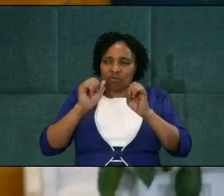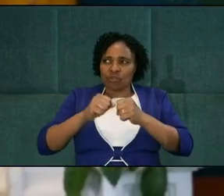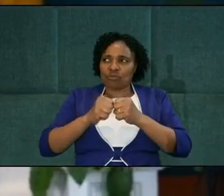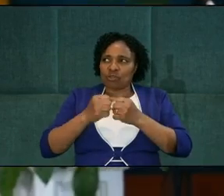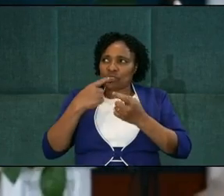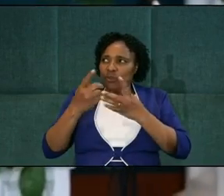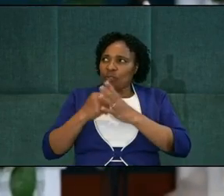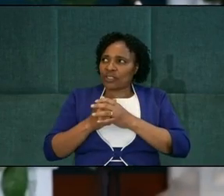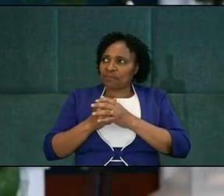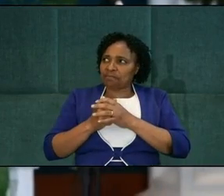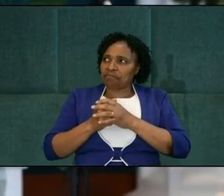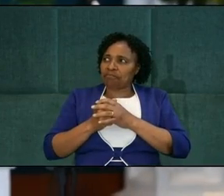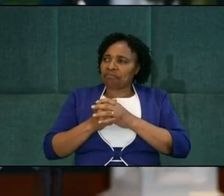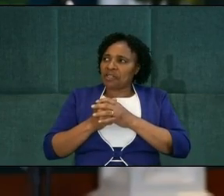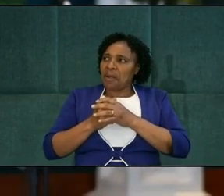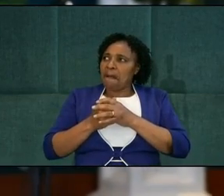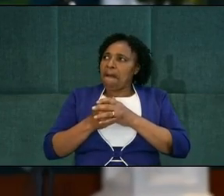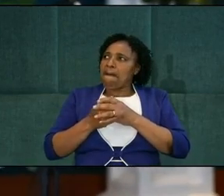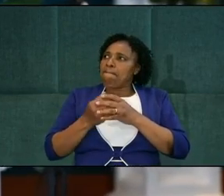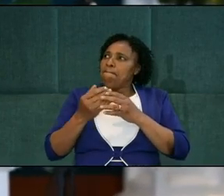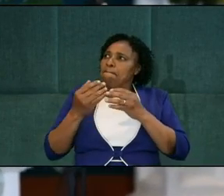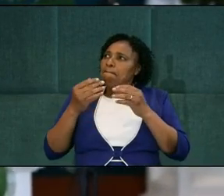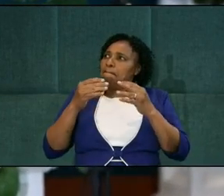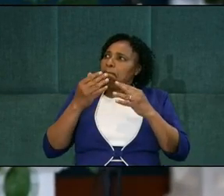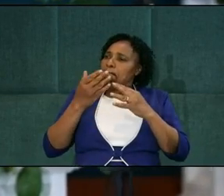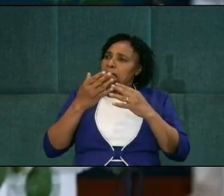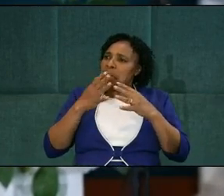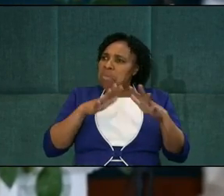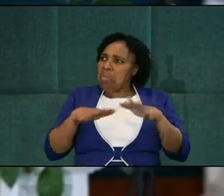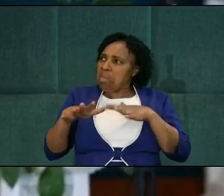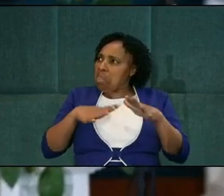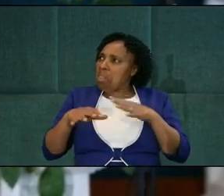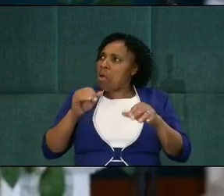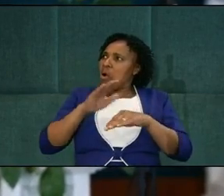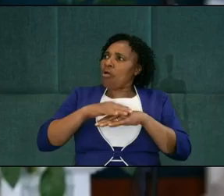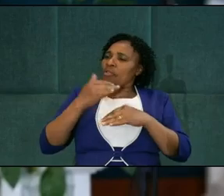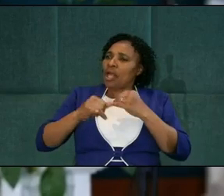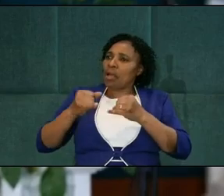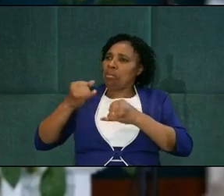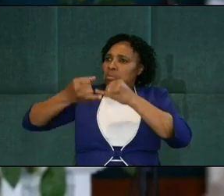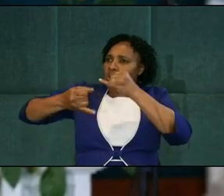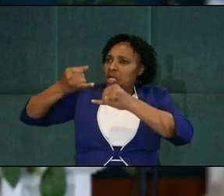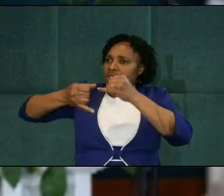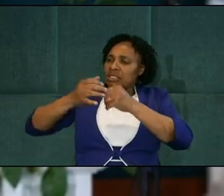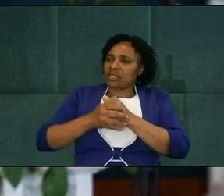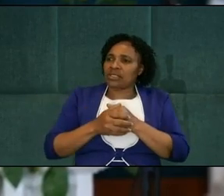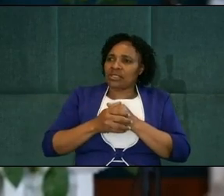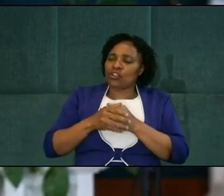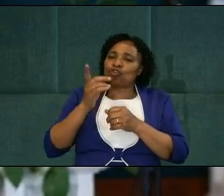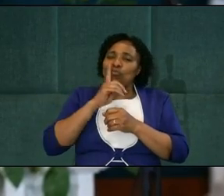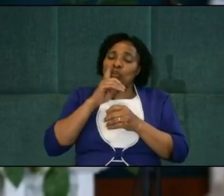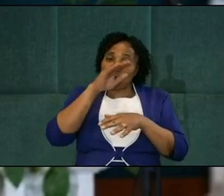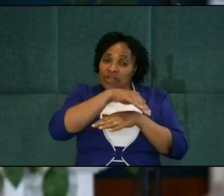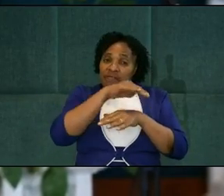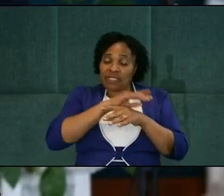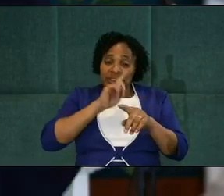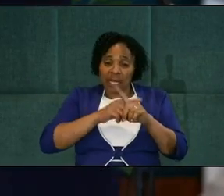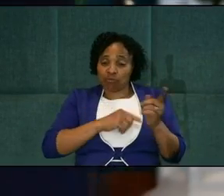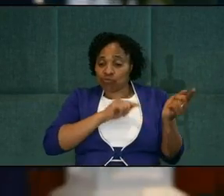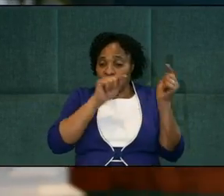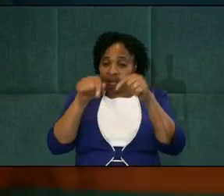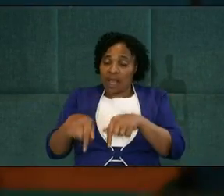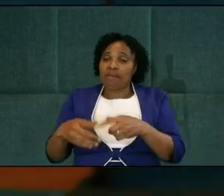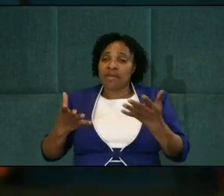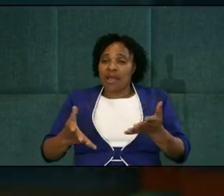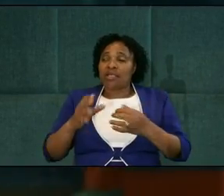subject, blundering on the borders. That's coming your way in a few minutes. And then tomorrow evening when you get here, the